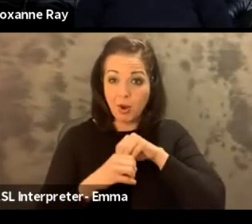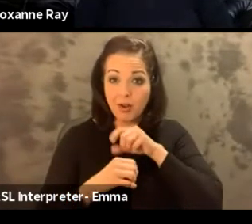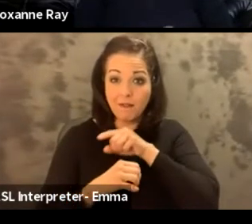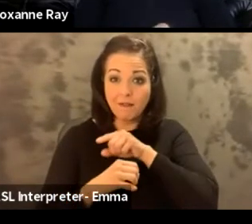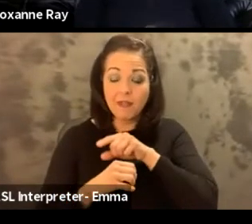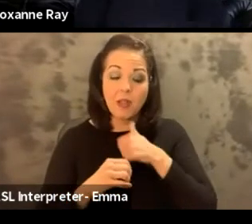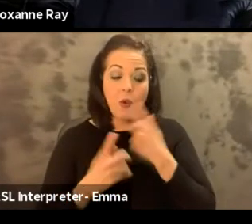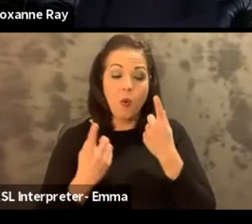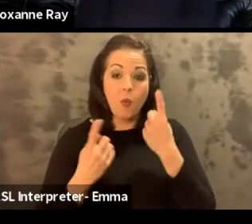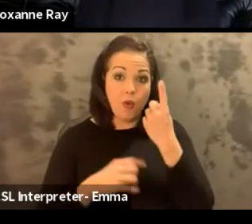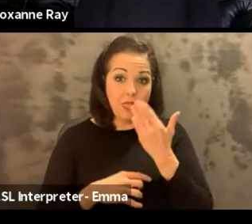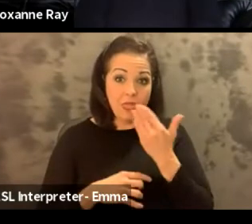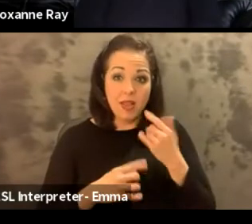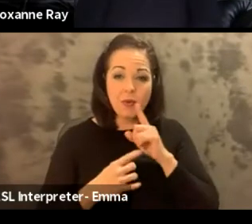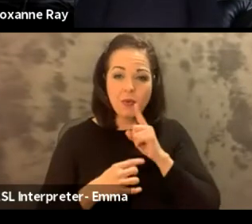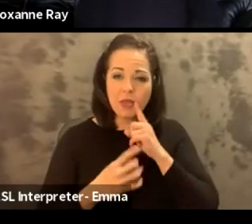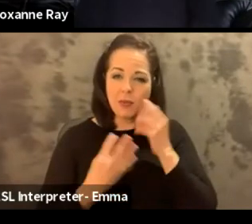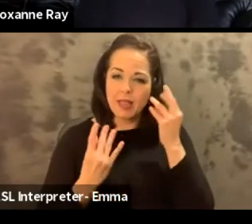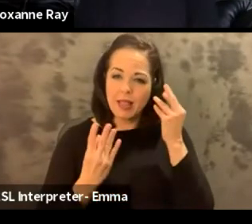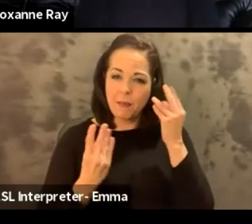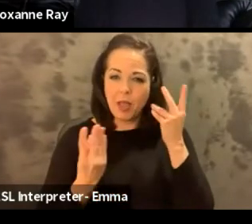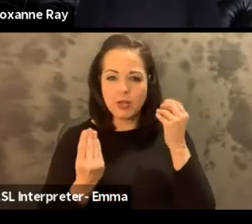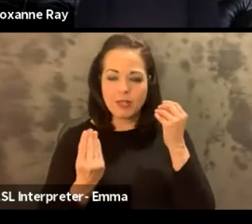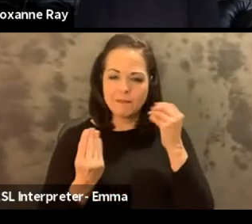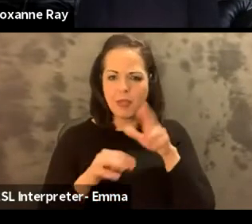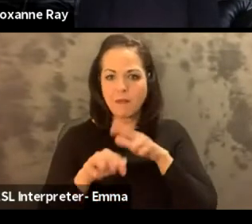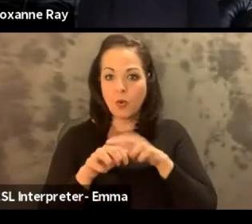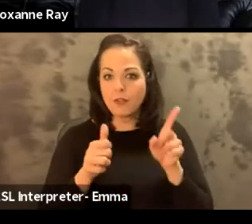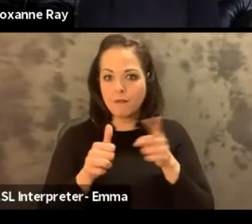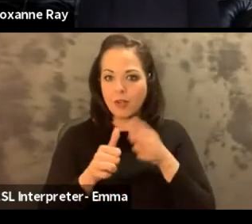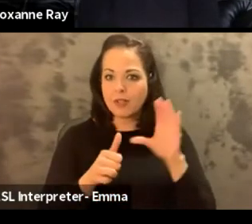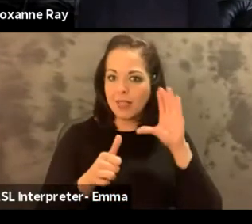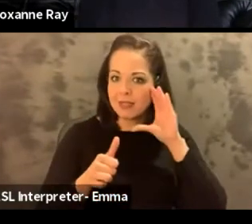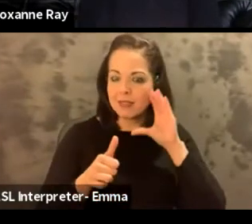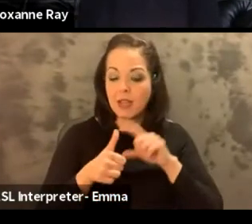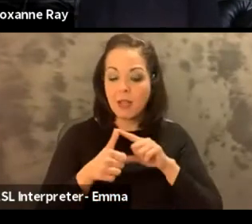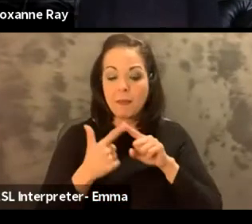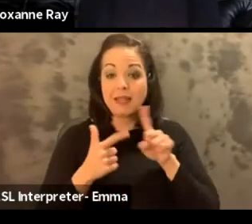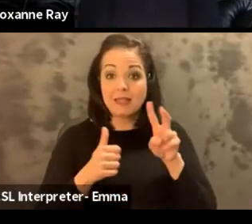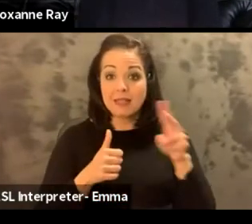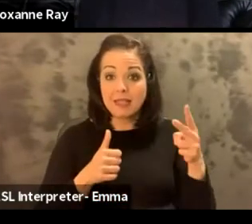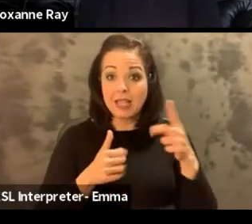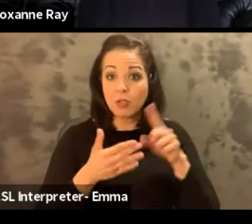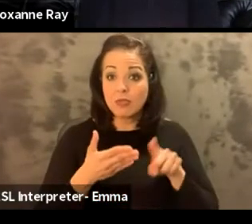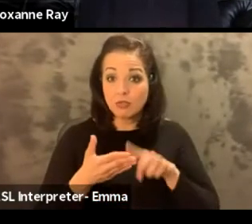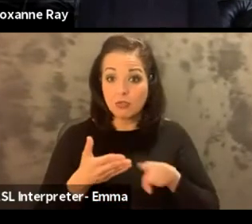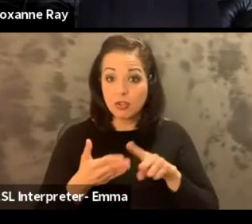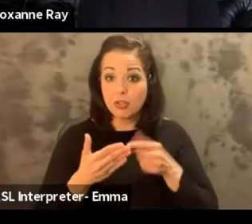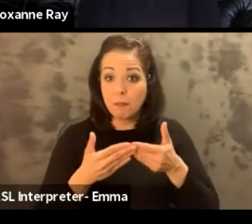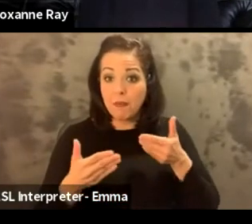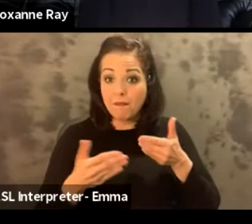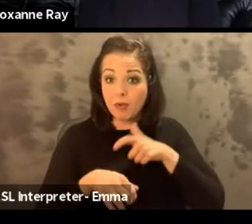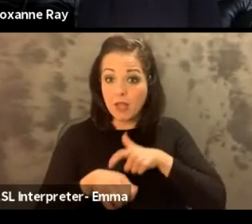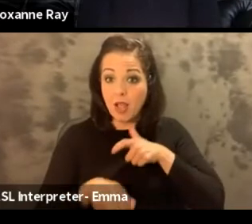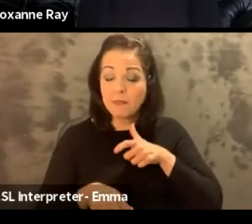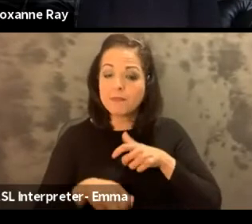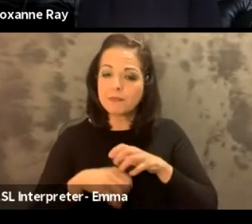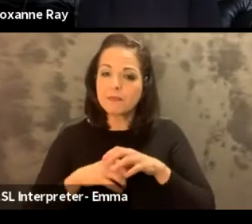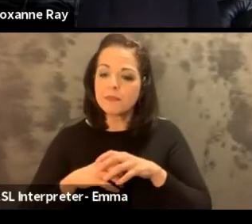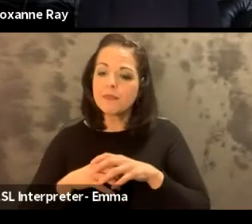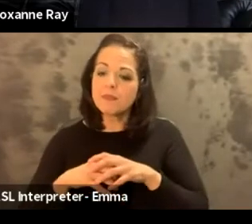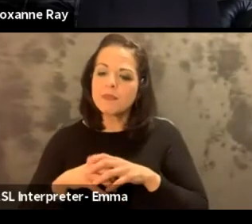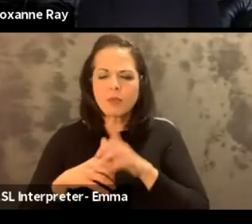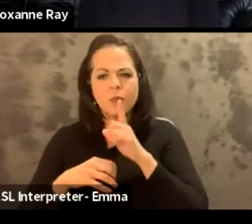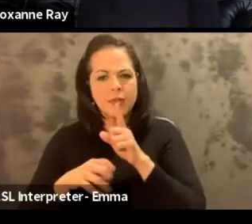the things that I really think about is, you know, of course, listening, but also doing my research ahead of time. So really